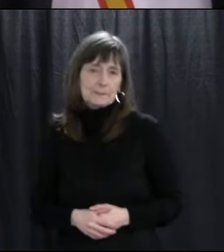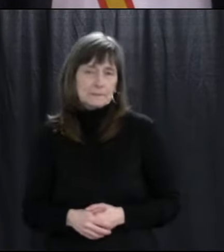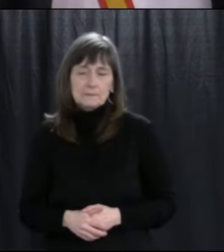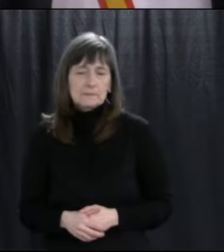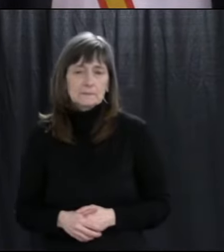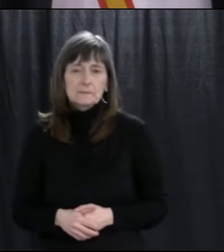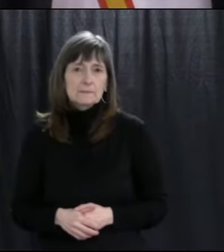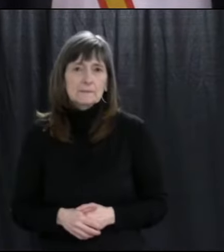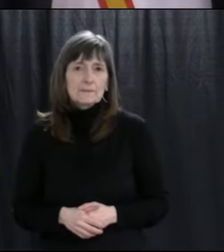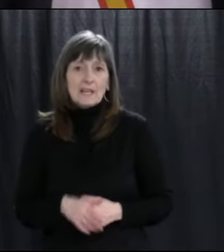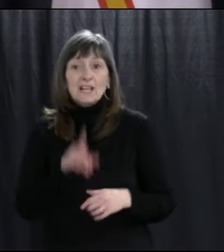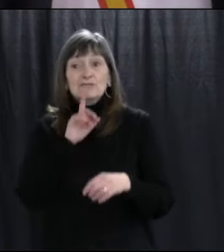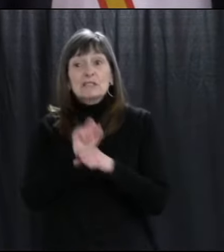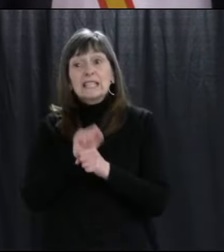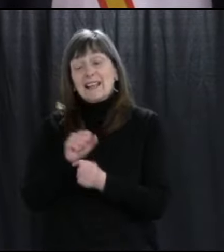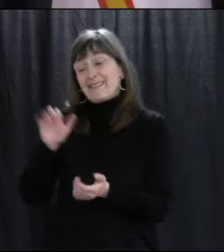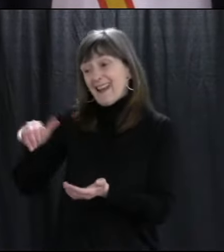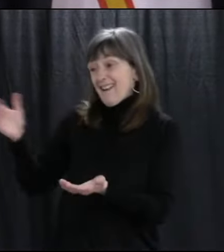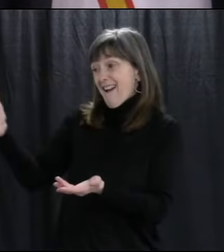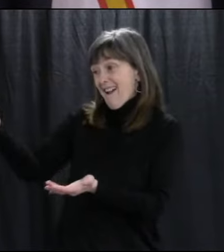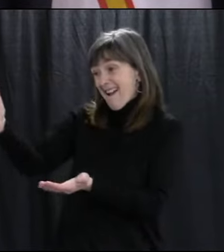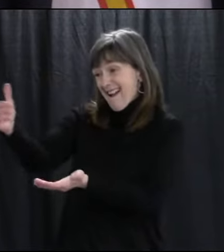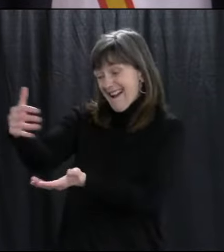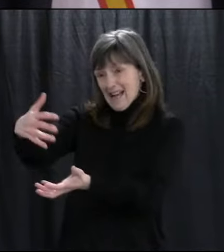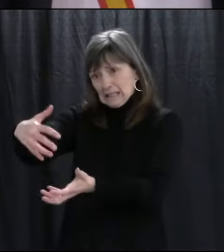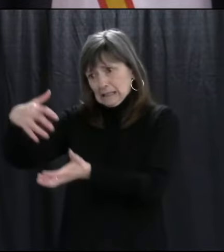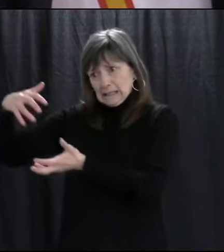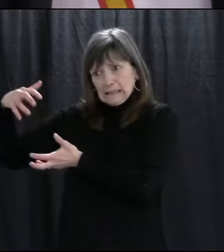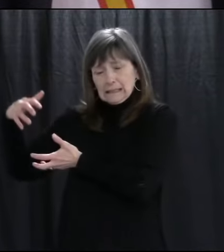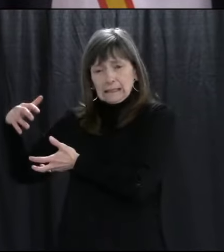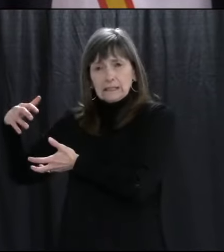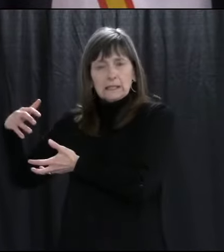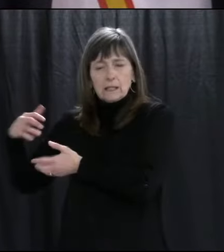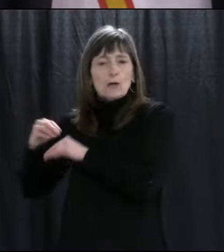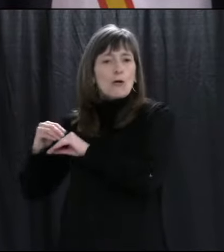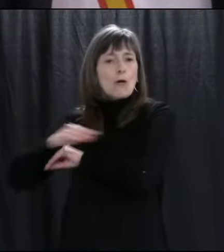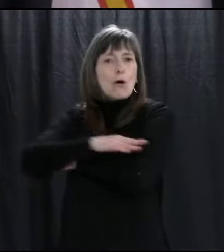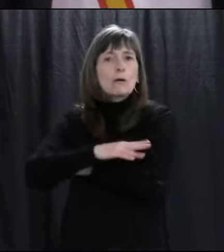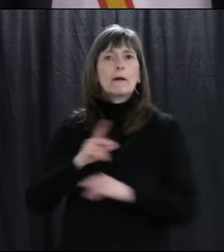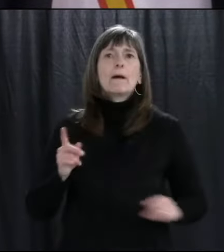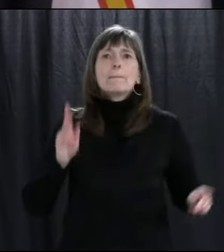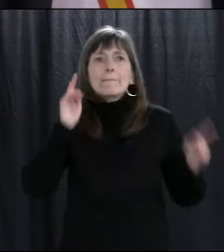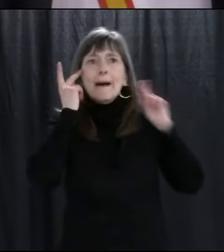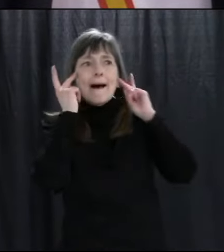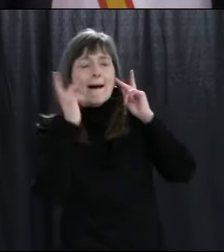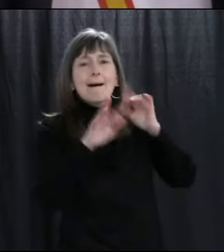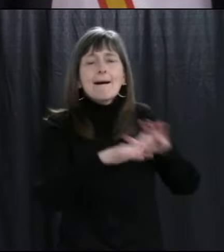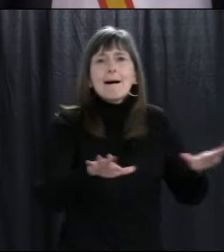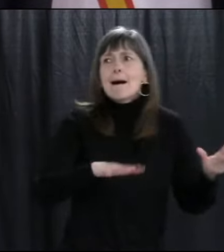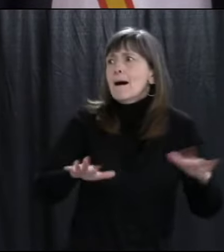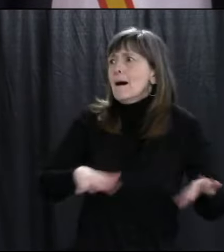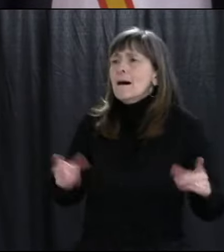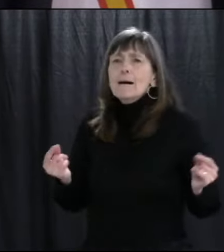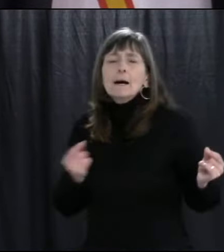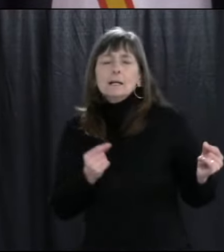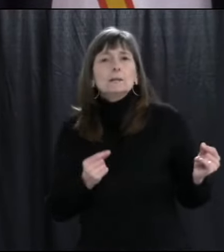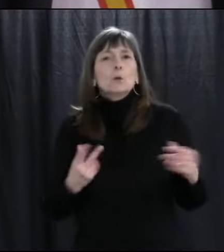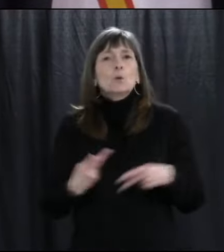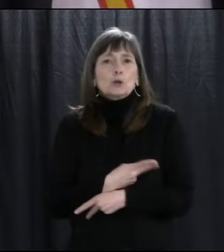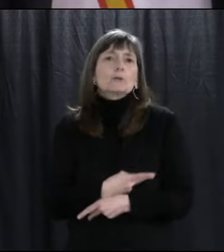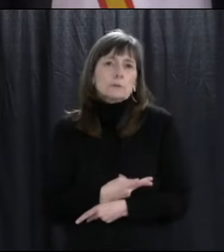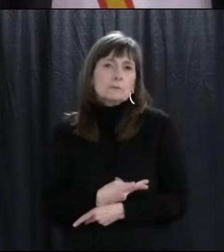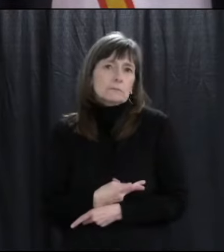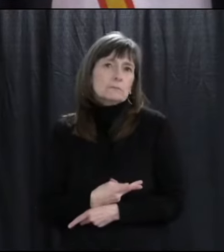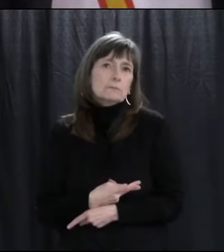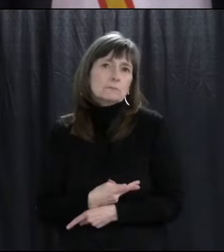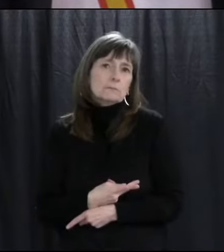degree it fuels panic and hysteria, and we have to be very careful about that. We are being cautious because we want to reduce the spread of